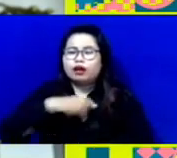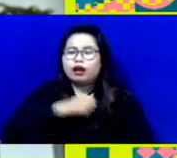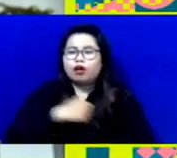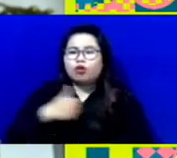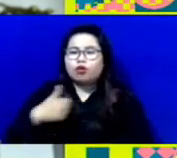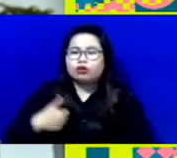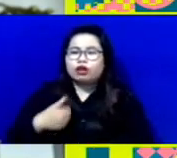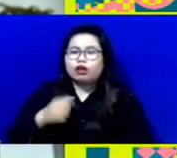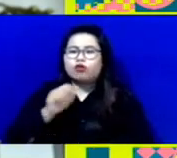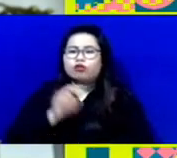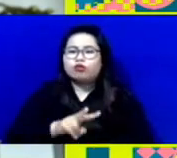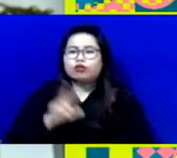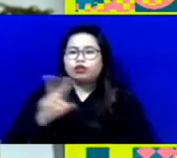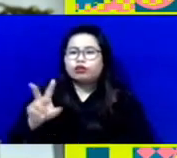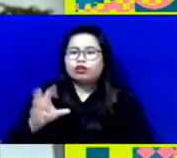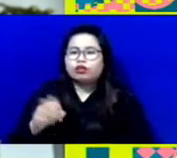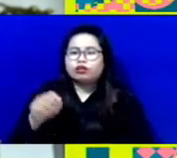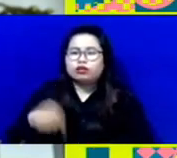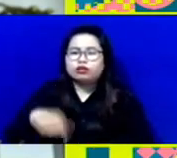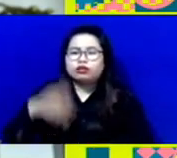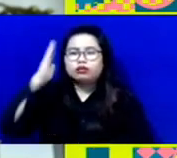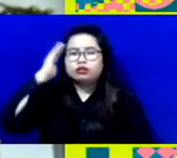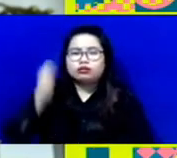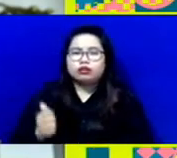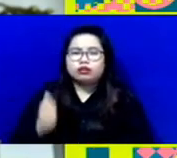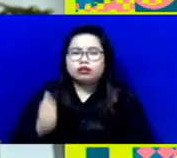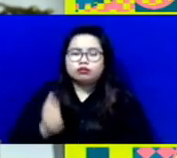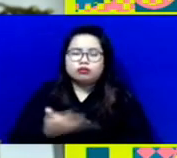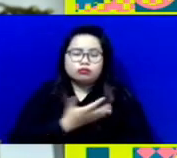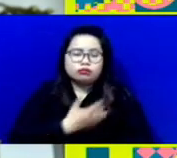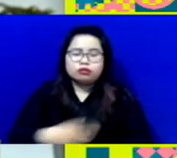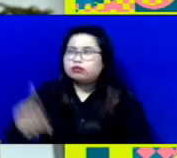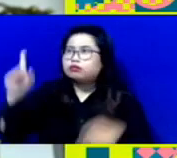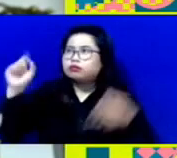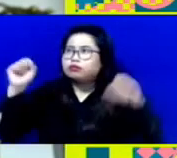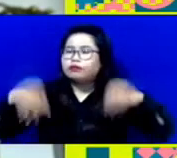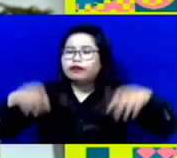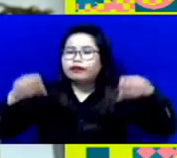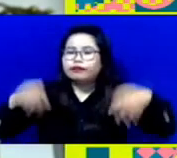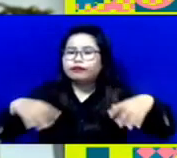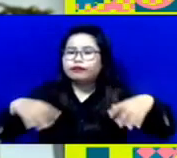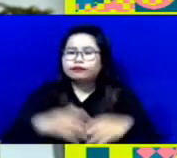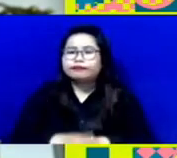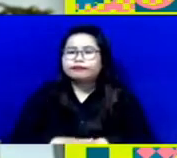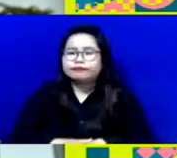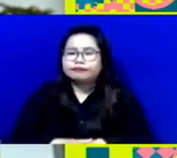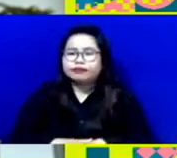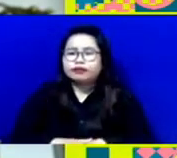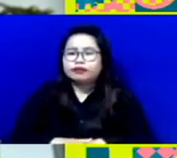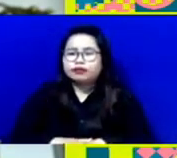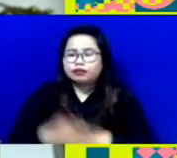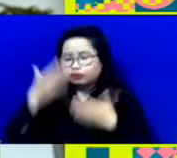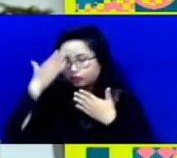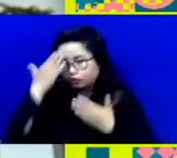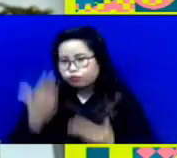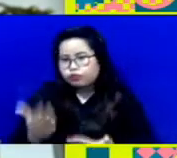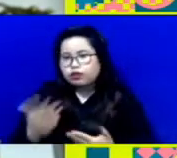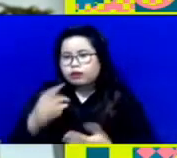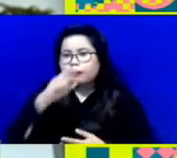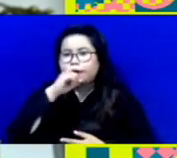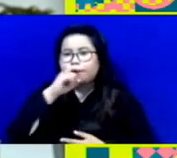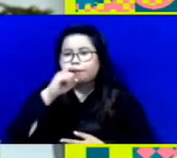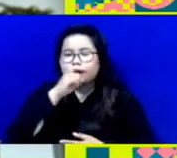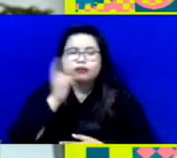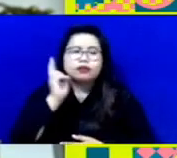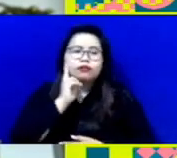Assalamualaikum warahmatullahi wabarakatuh. Excellencies, ladies and gentlemen, it is truly a great honor for me to